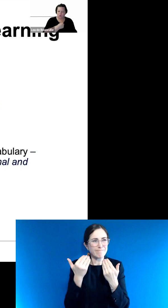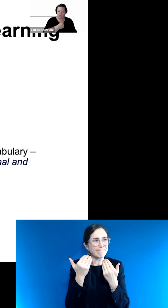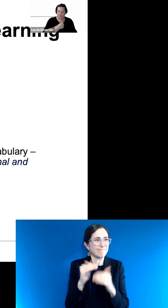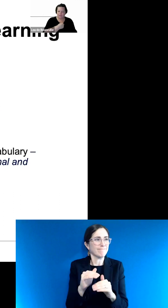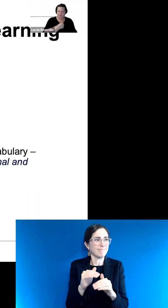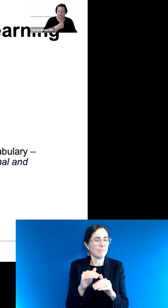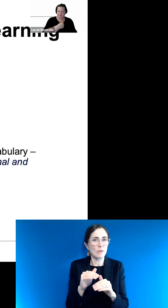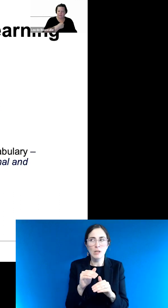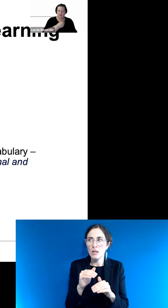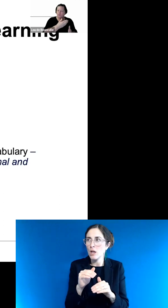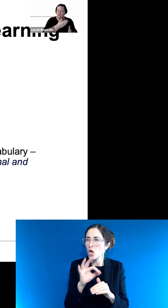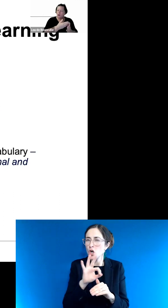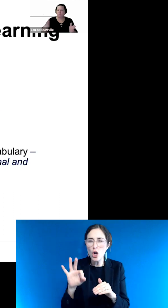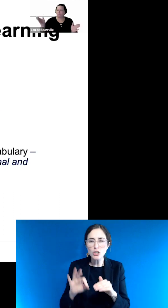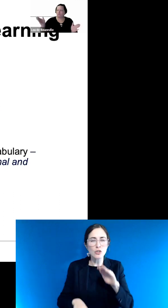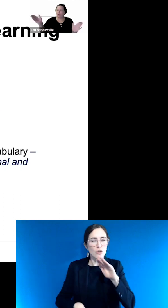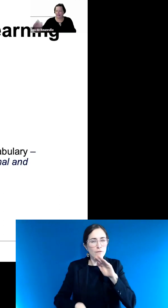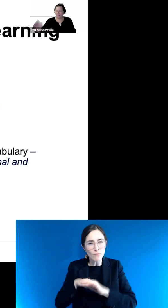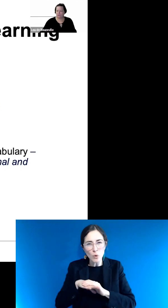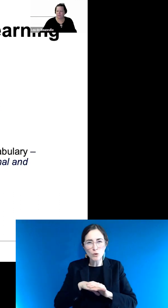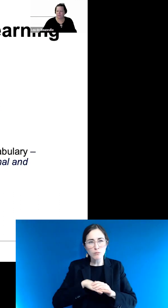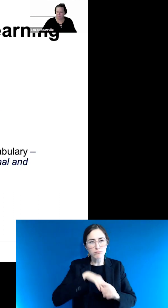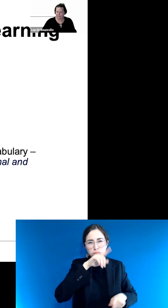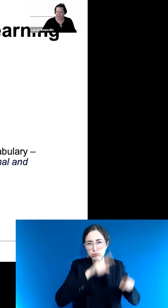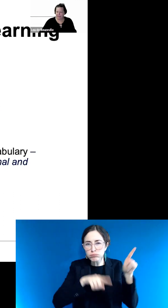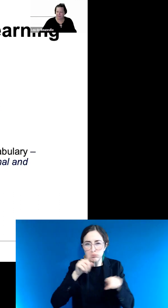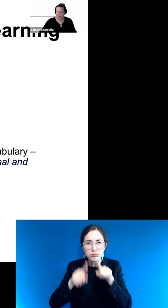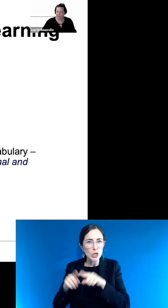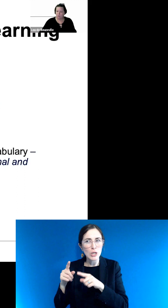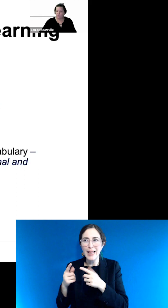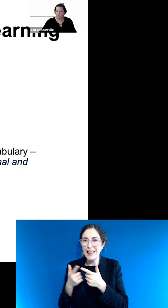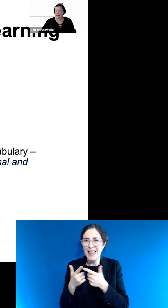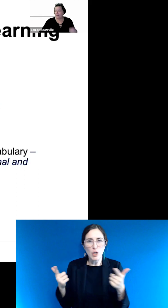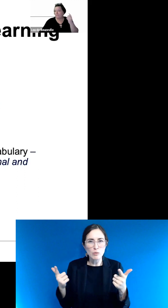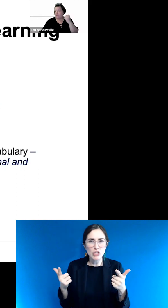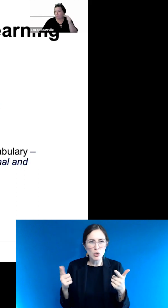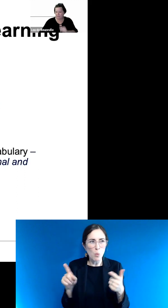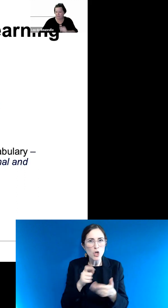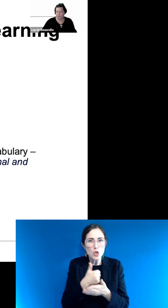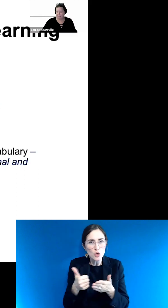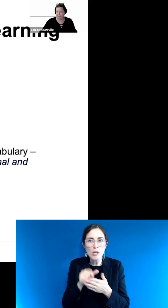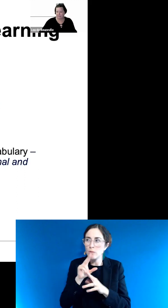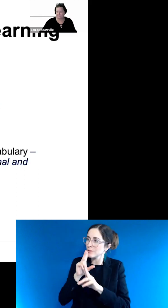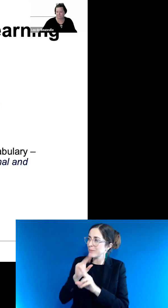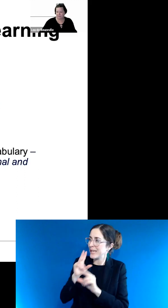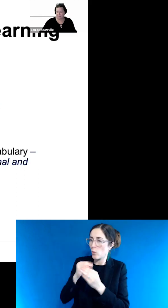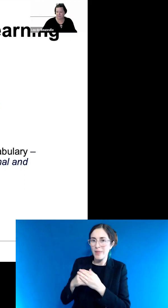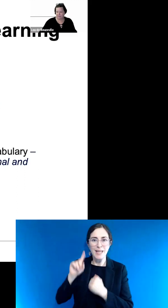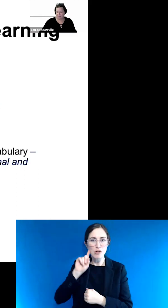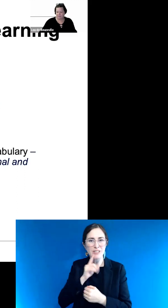and concrete, not the whole range of language that they would say with and in front of hearing